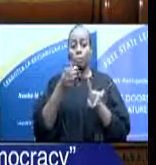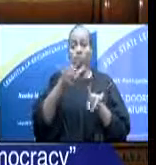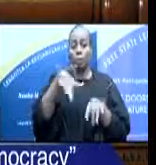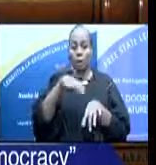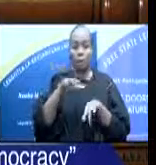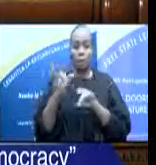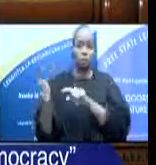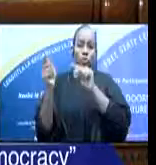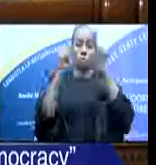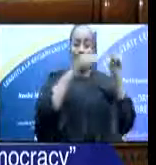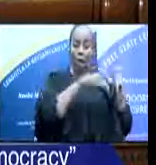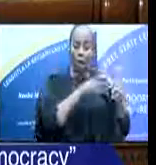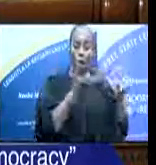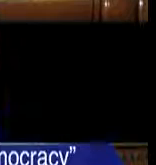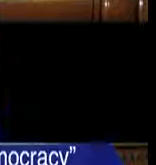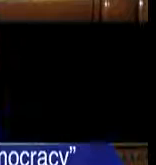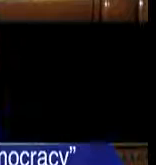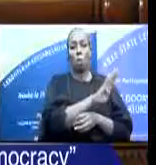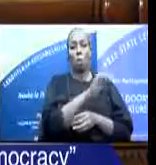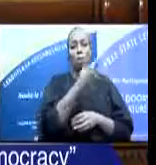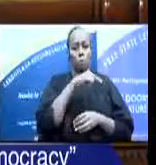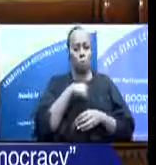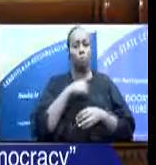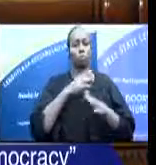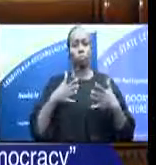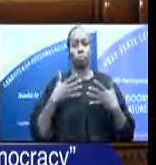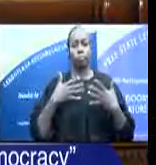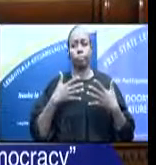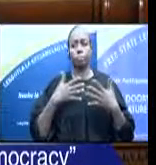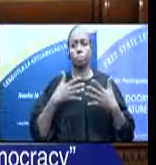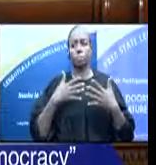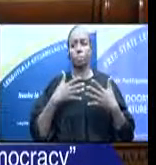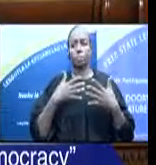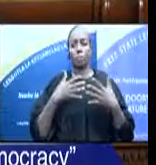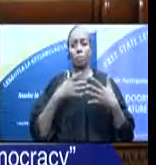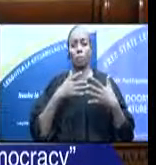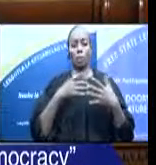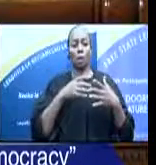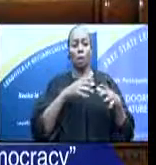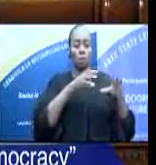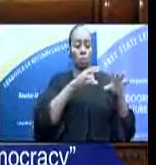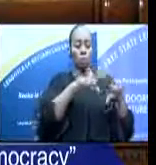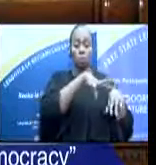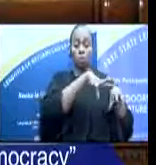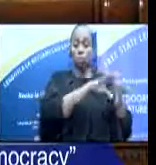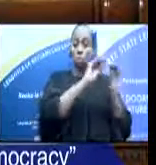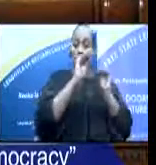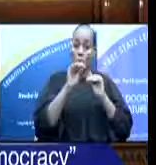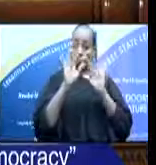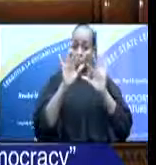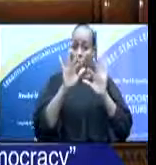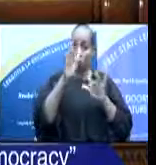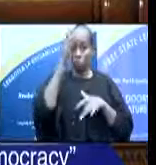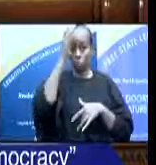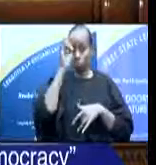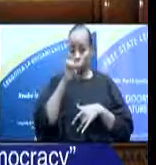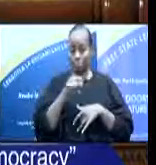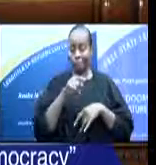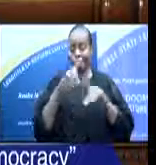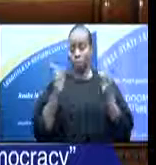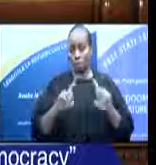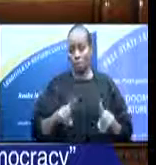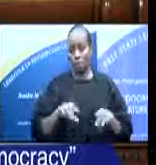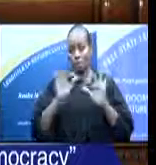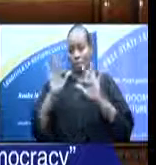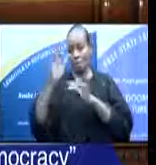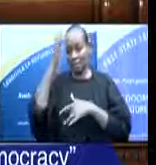ho tla Bloemfontein. Re rata ho theoletsa hore o ntsha di-specialist ka hara Bloemfontein o di isa bathong mo bakudi